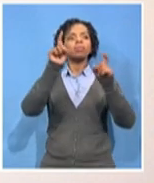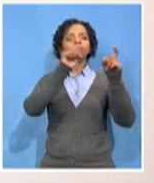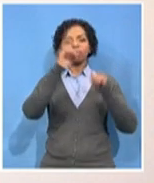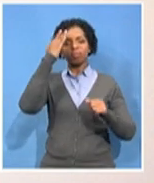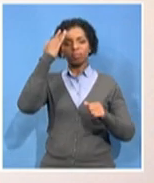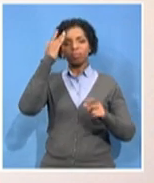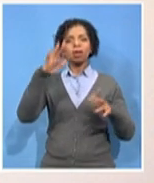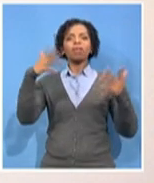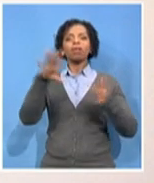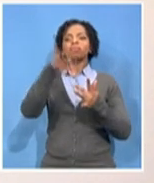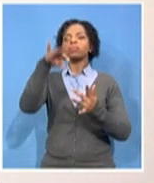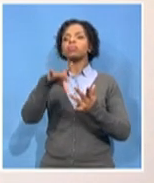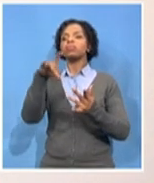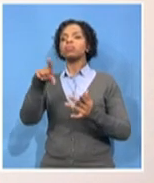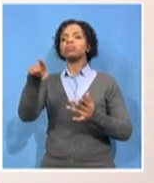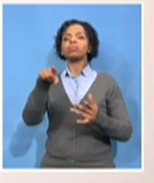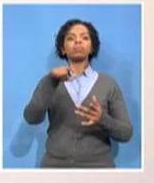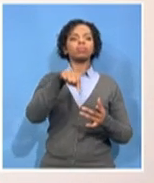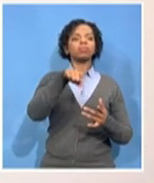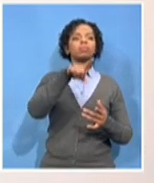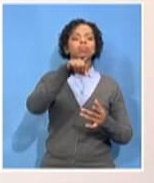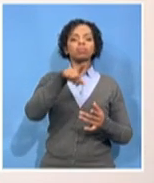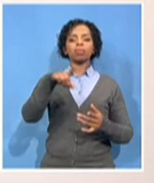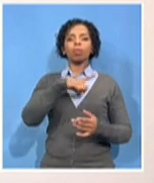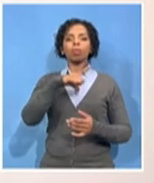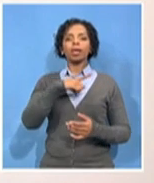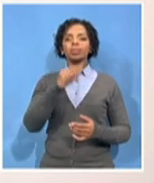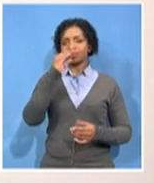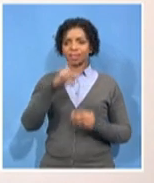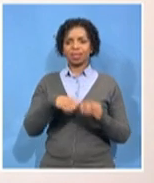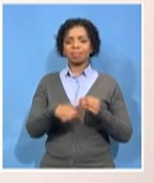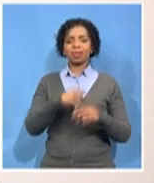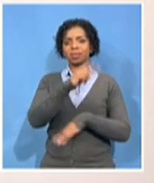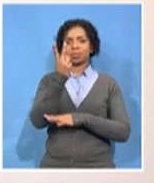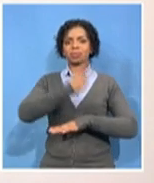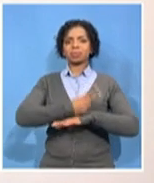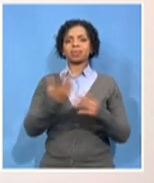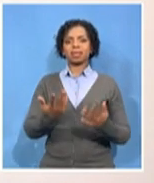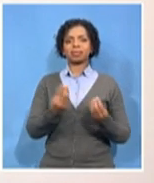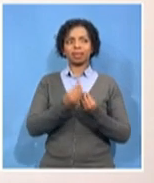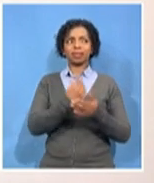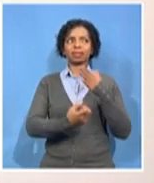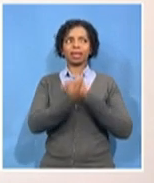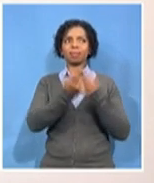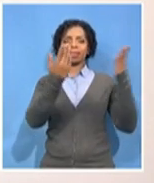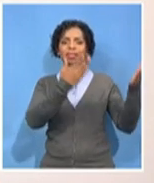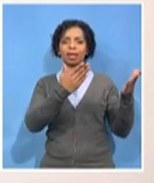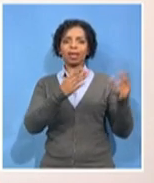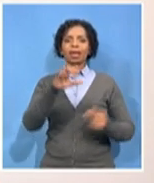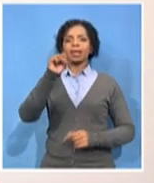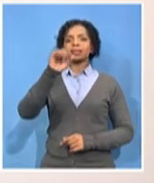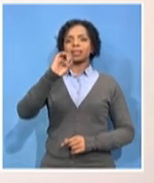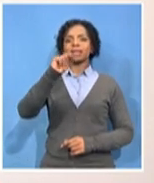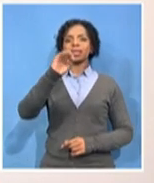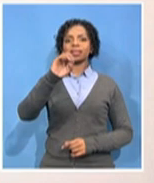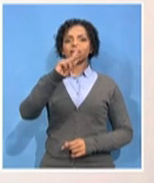2 days to speak out about the chaos that occurred at Senegal. So we are well aware that he has a very misconceptualized understanding